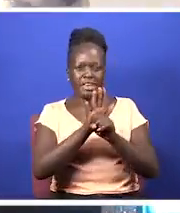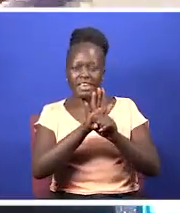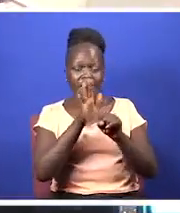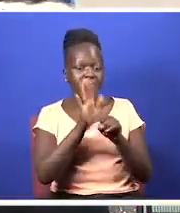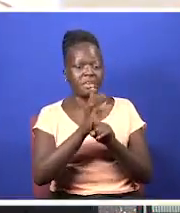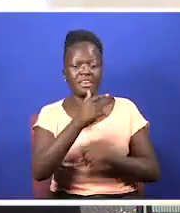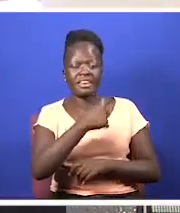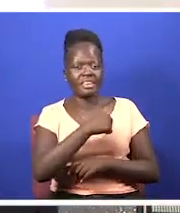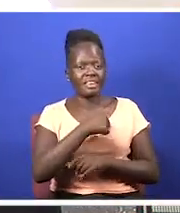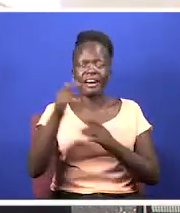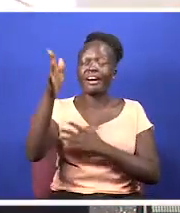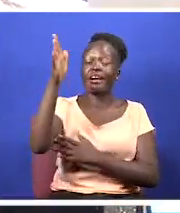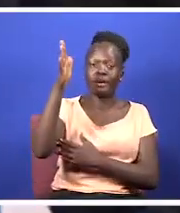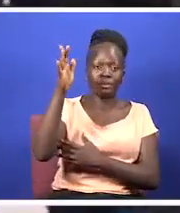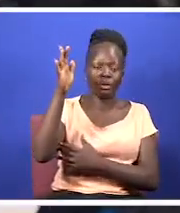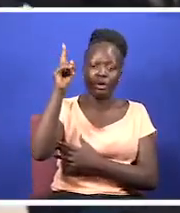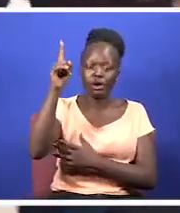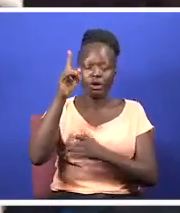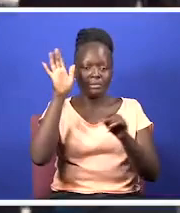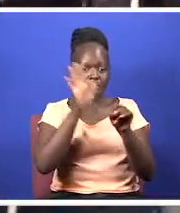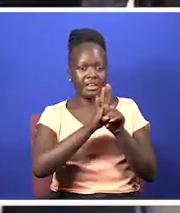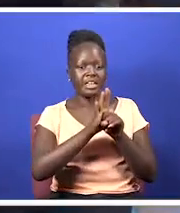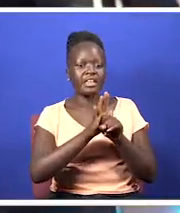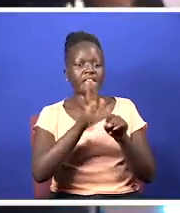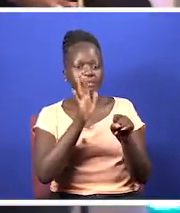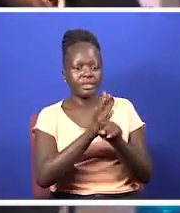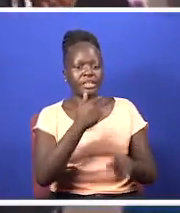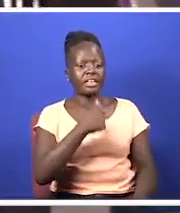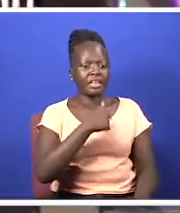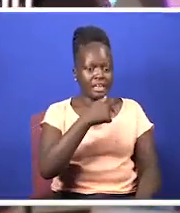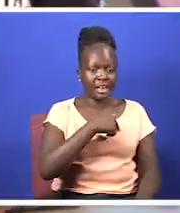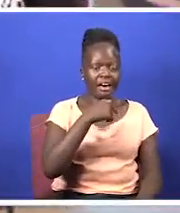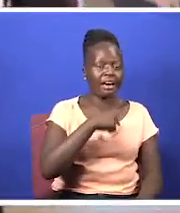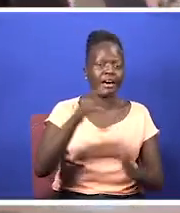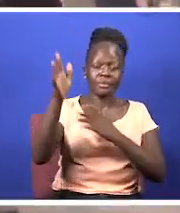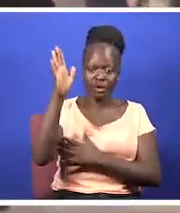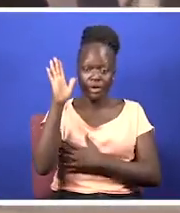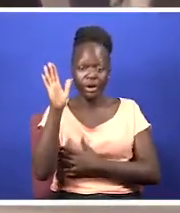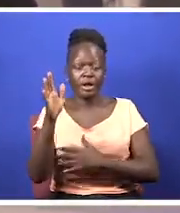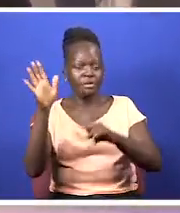up, God. Fill me up. Fill me up. Fill me up.